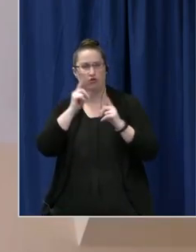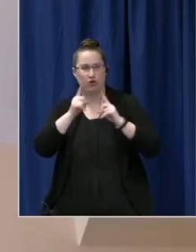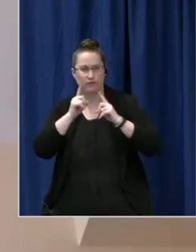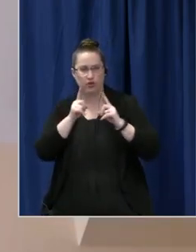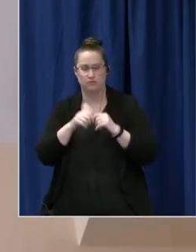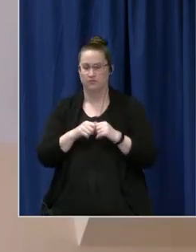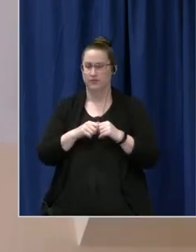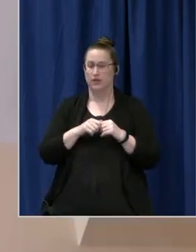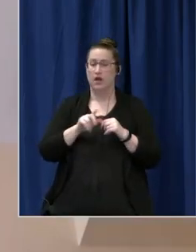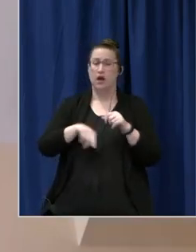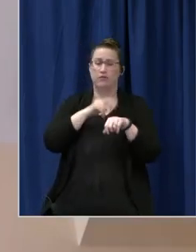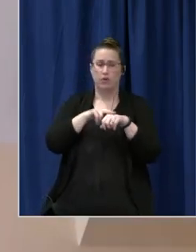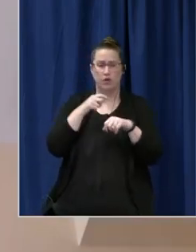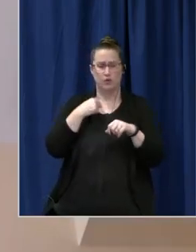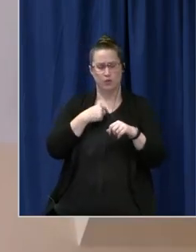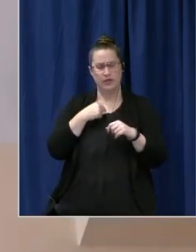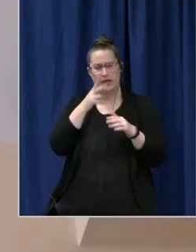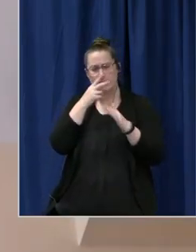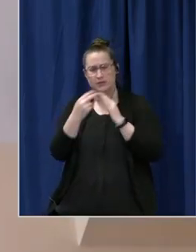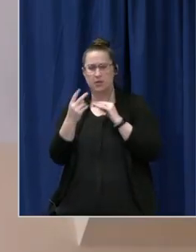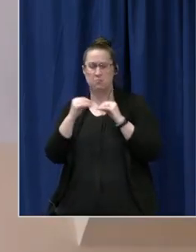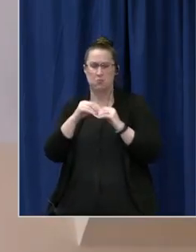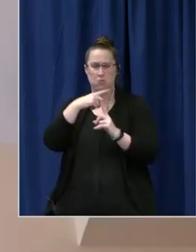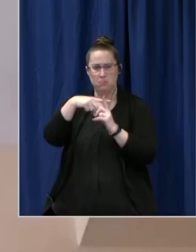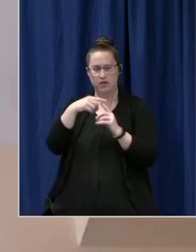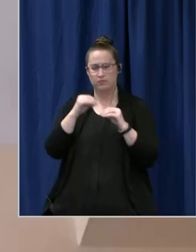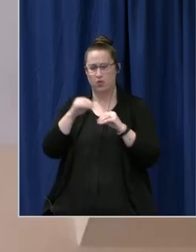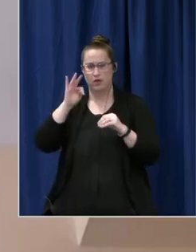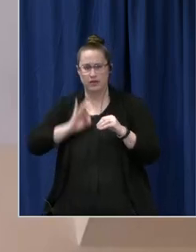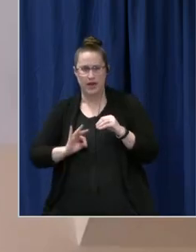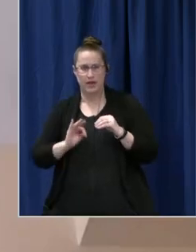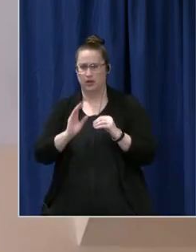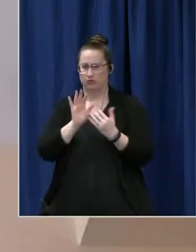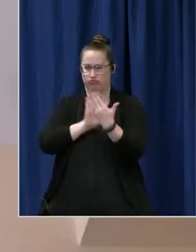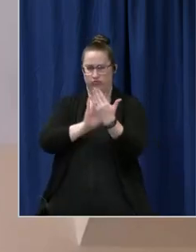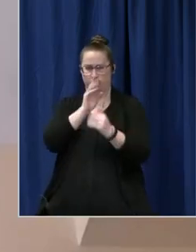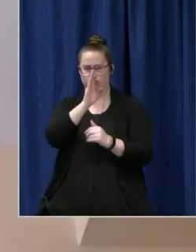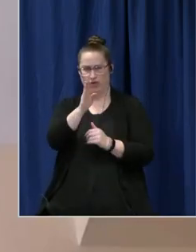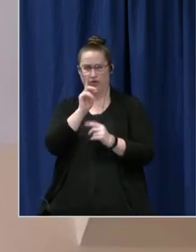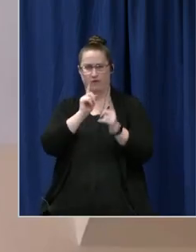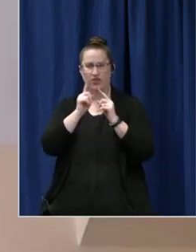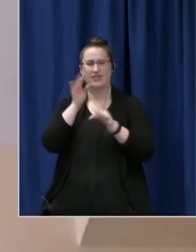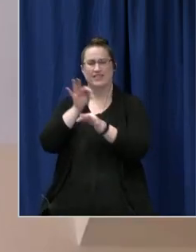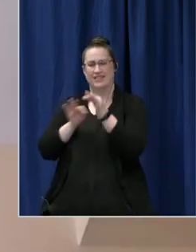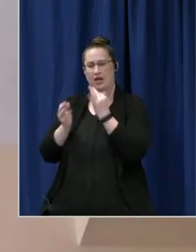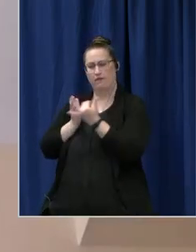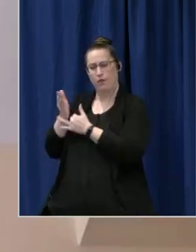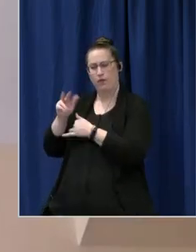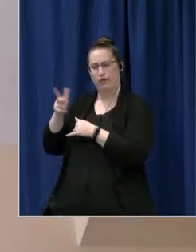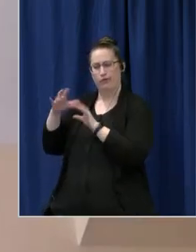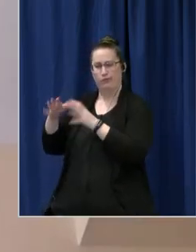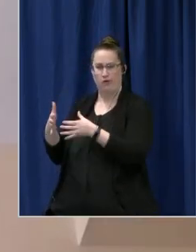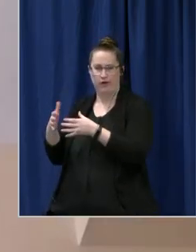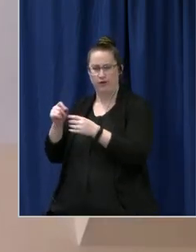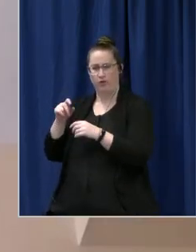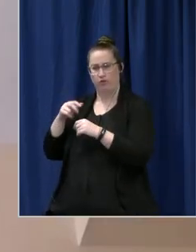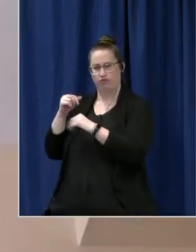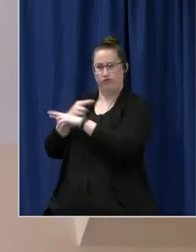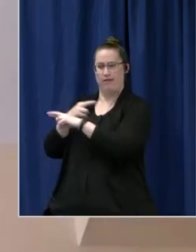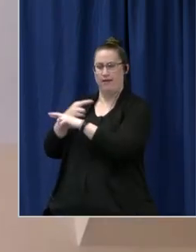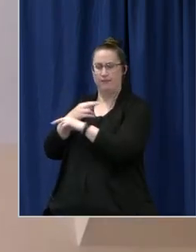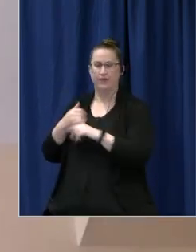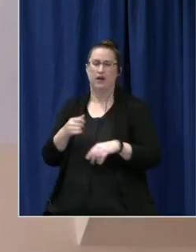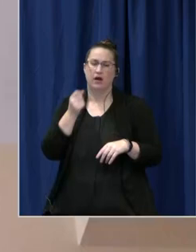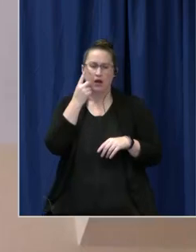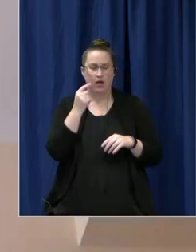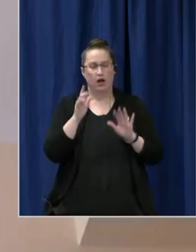anticipate some gains in efficiency or understanding when a conversation is direct rather than relayed. Don't get me wrong, though. This isn't a solution that is right for